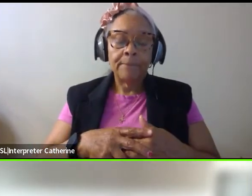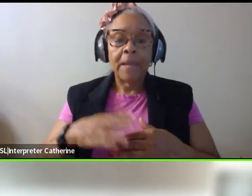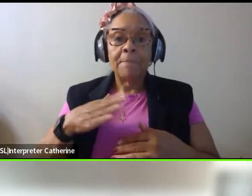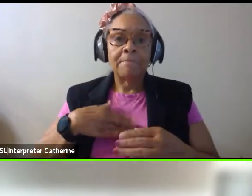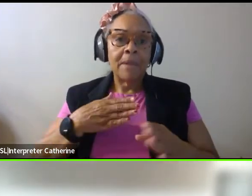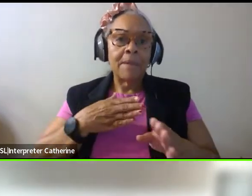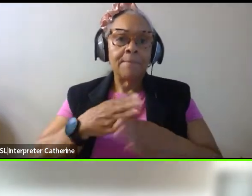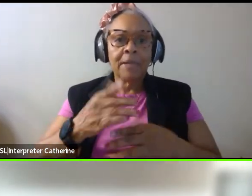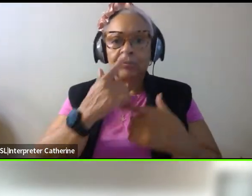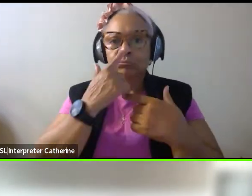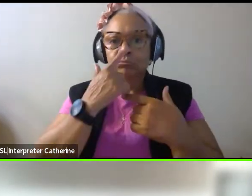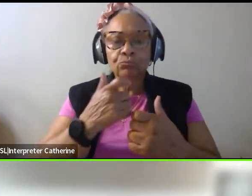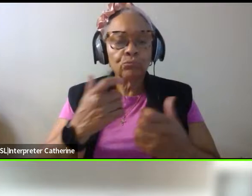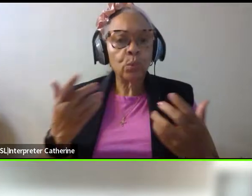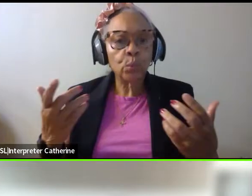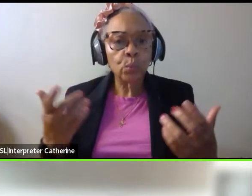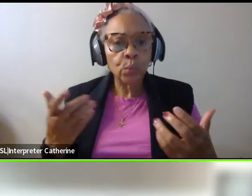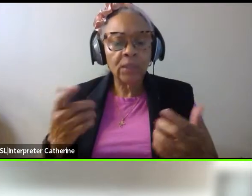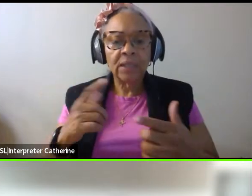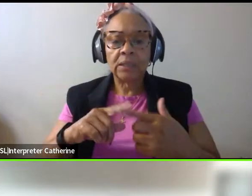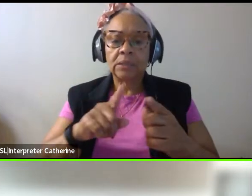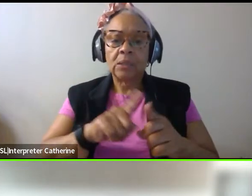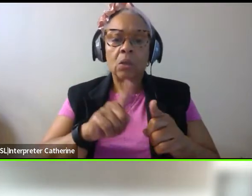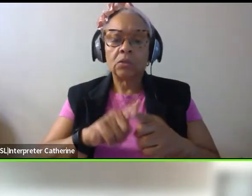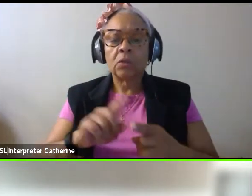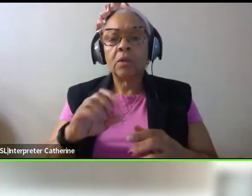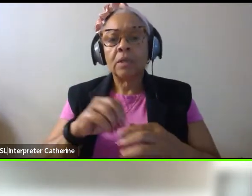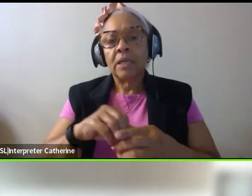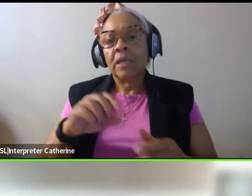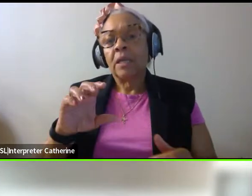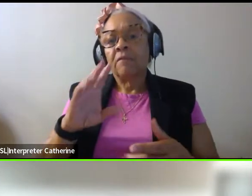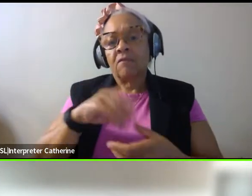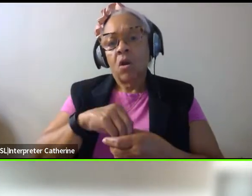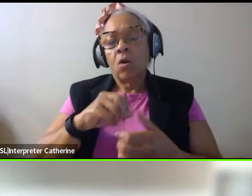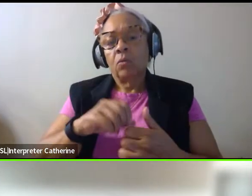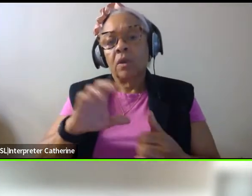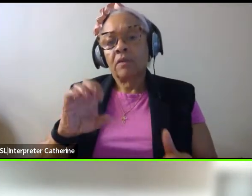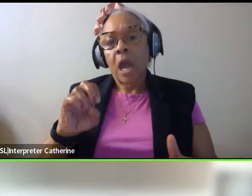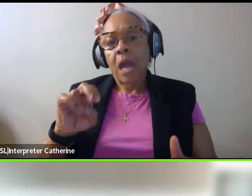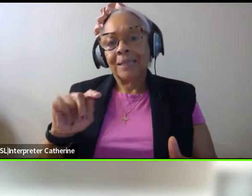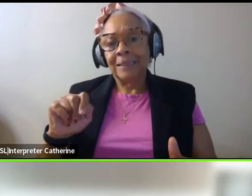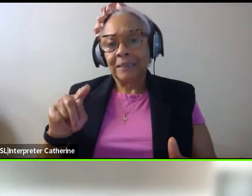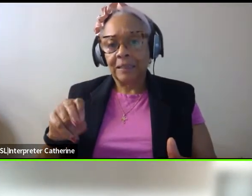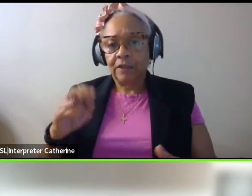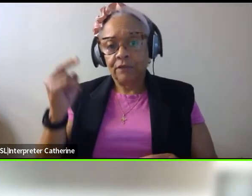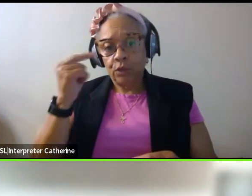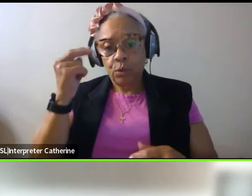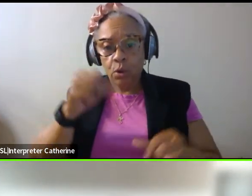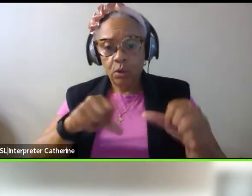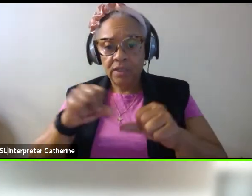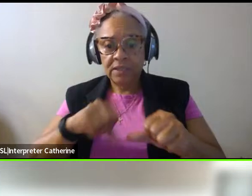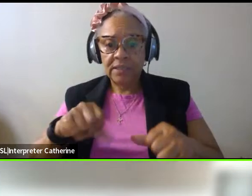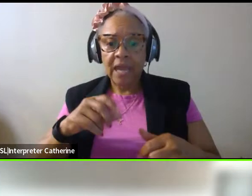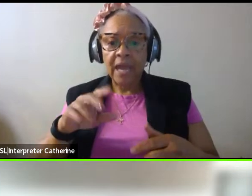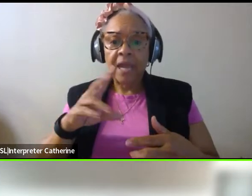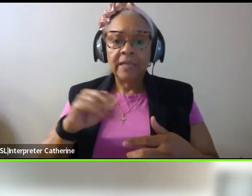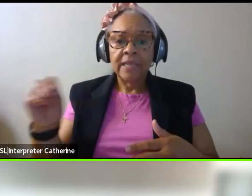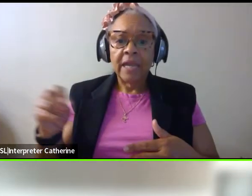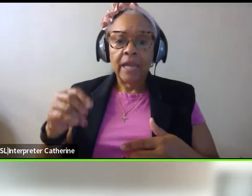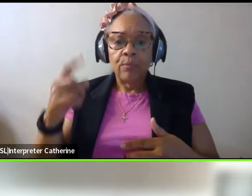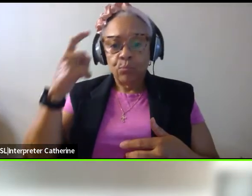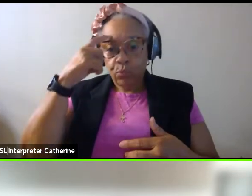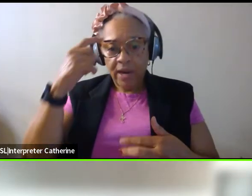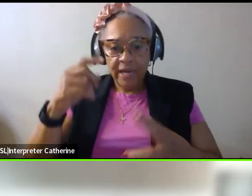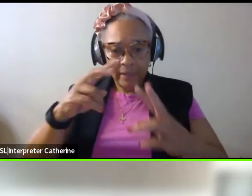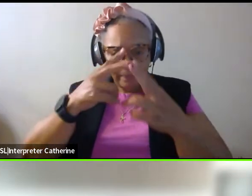main interest is also in cognitive neuroscience and brain decoding, as well as BCIs. Yeah, but I'm currently